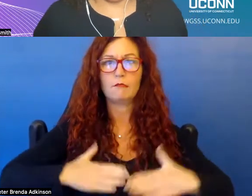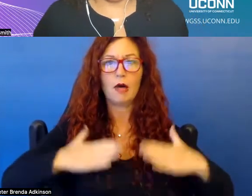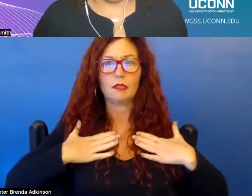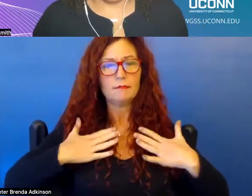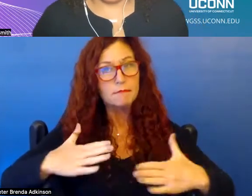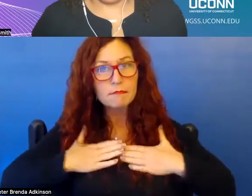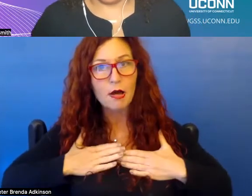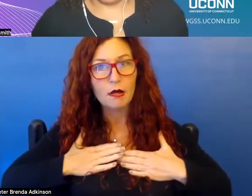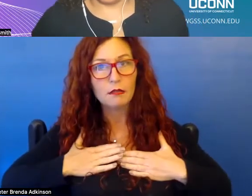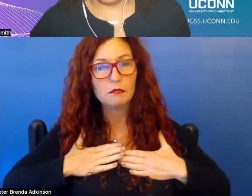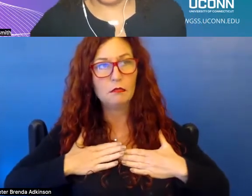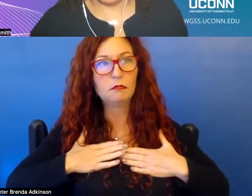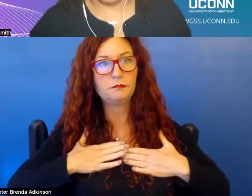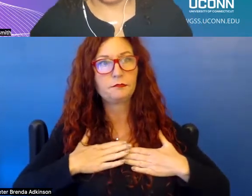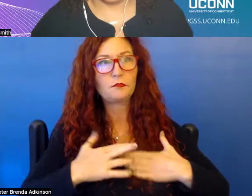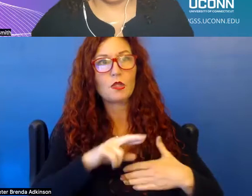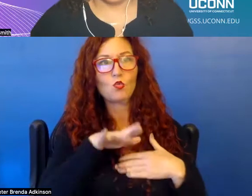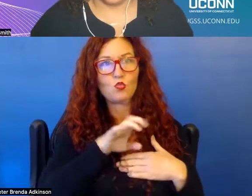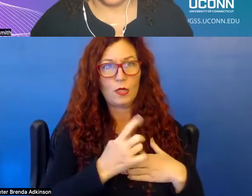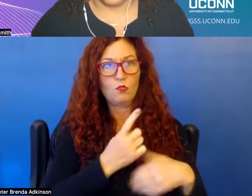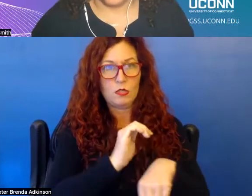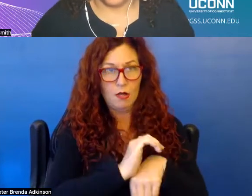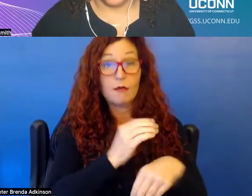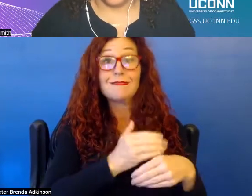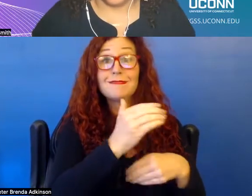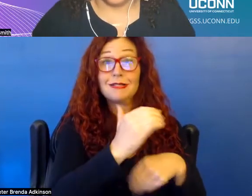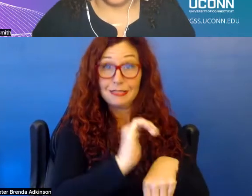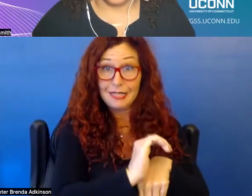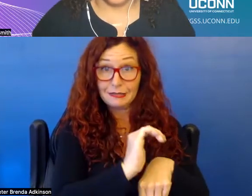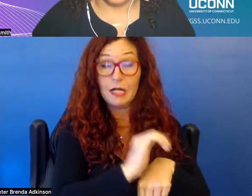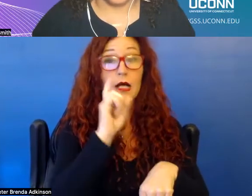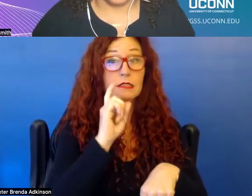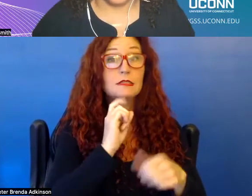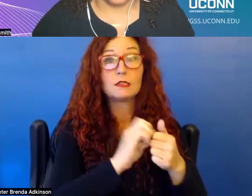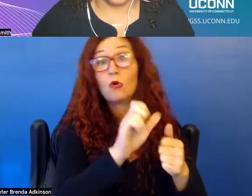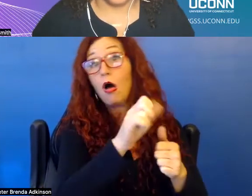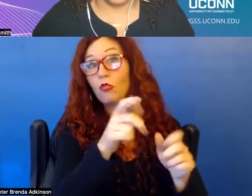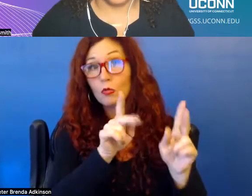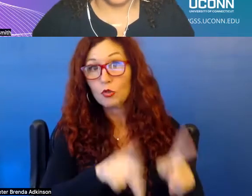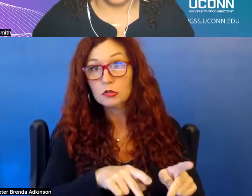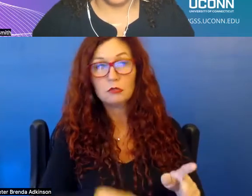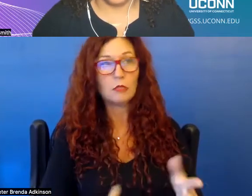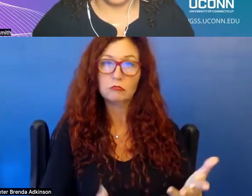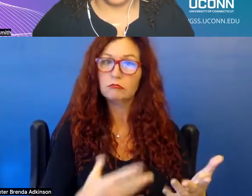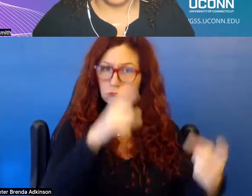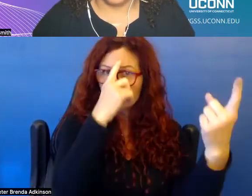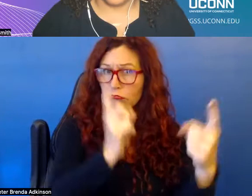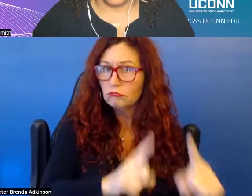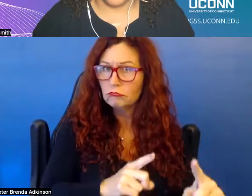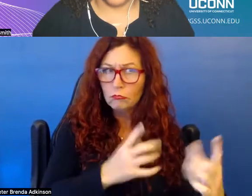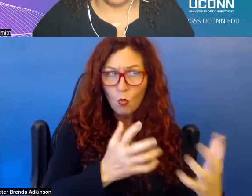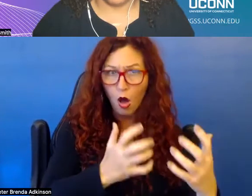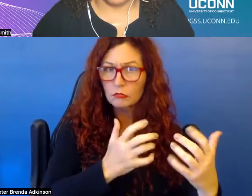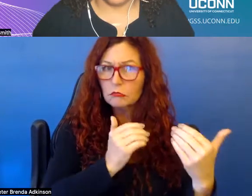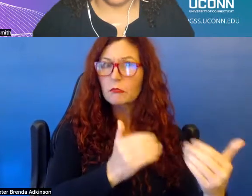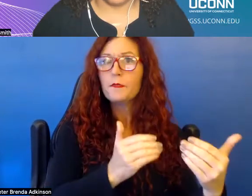know, to deal with the trauma from the night before. I mean, you know, in terms of all these ways of not blaming myself.